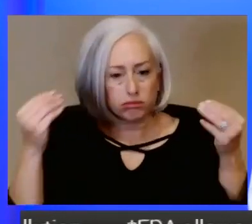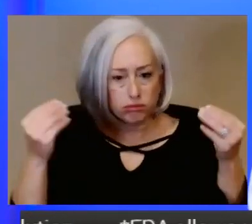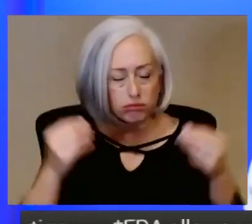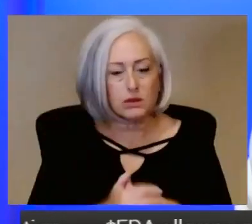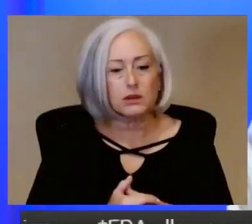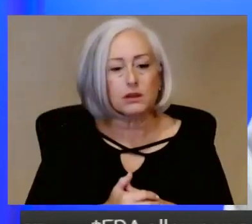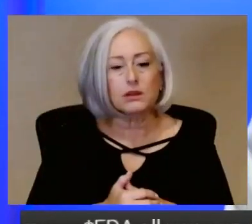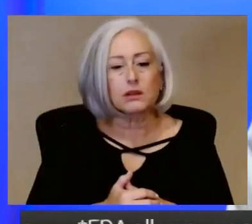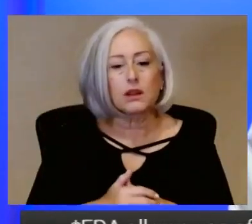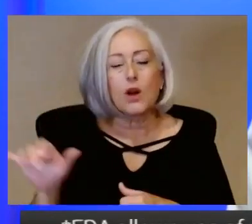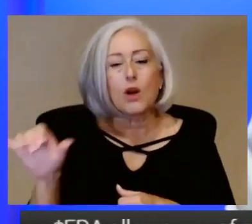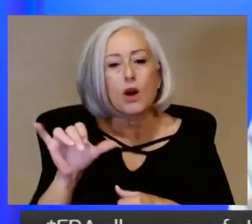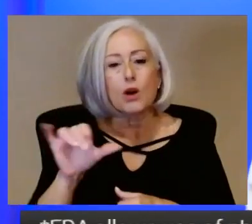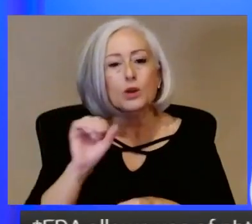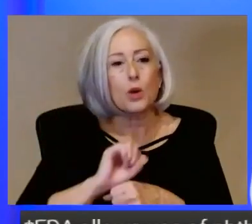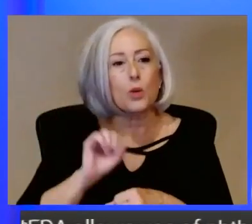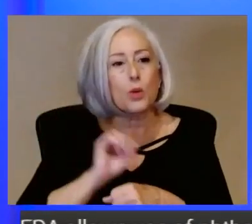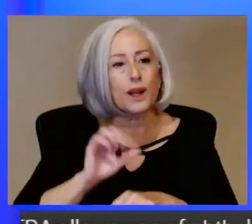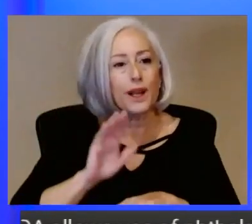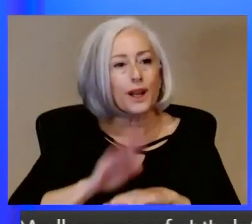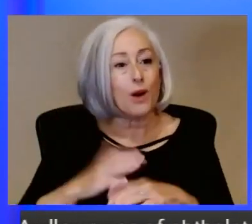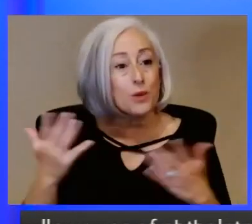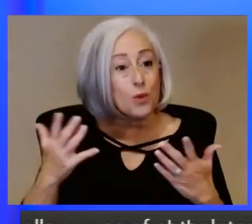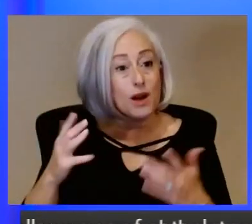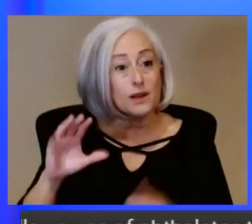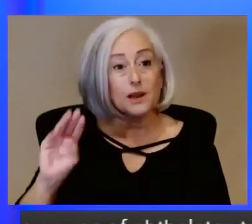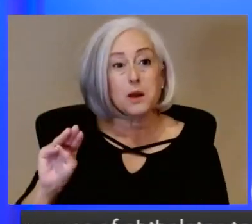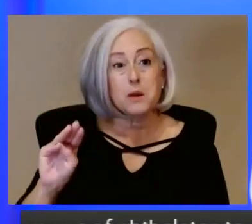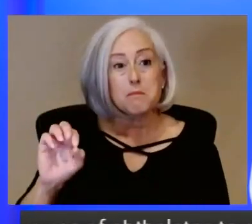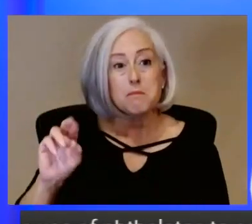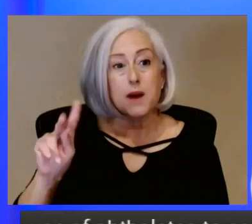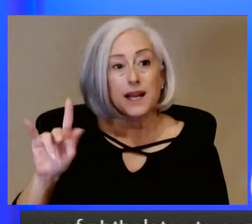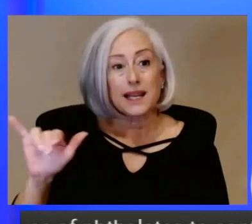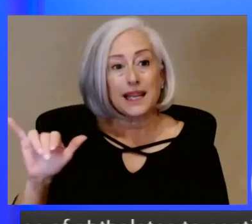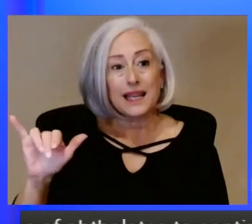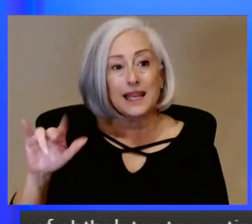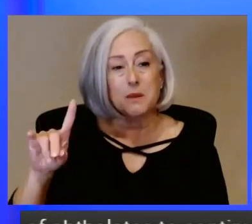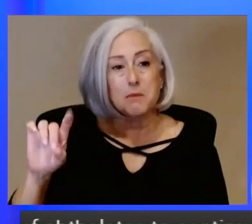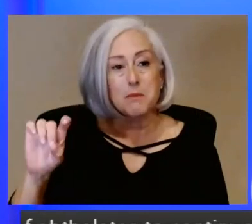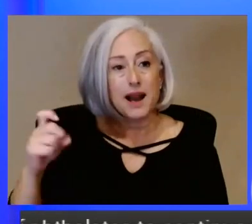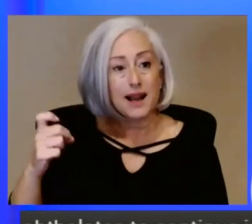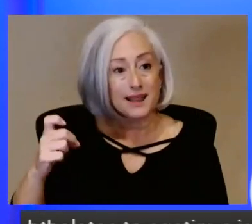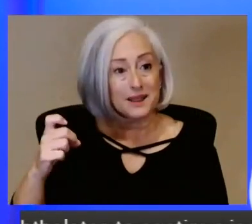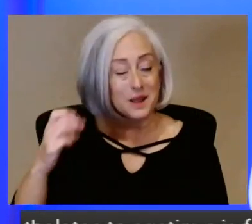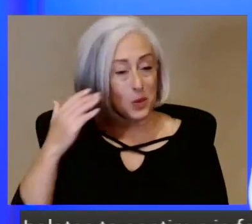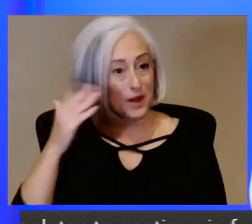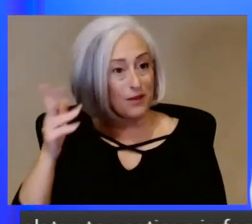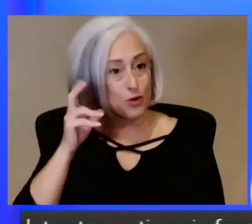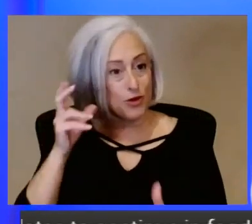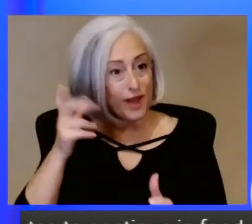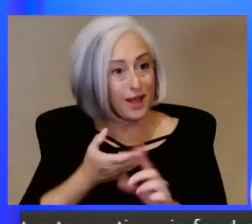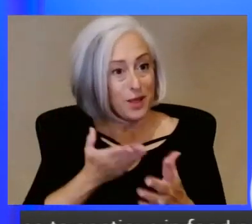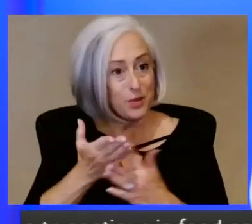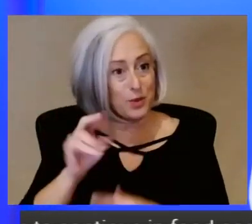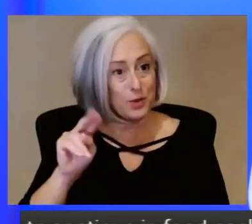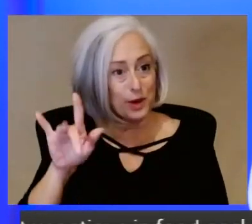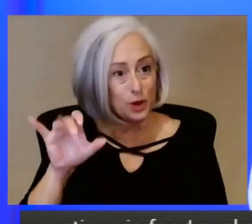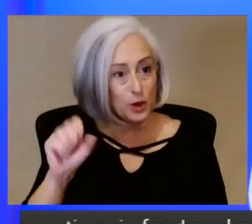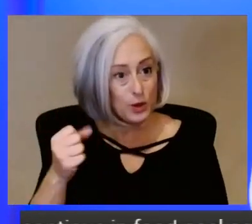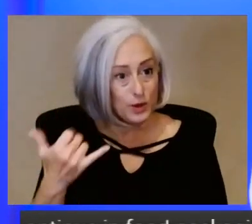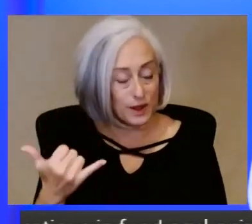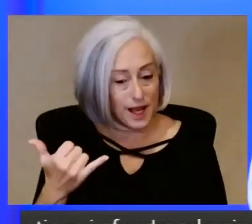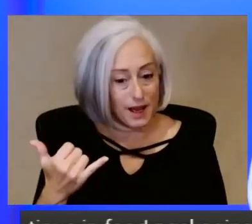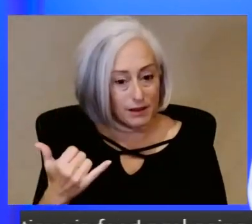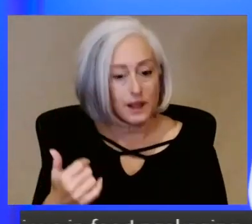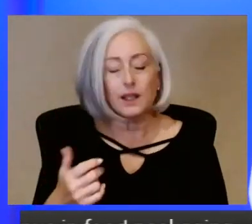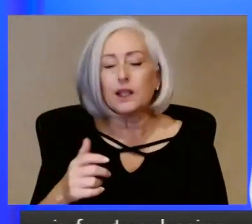is monkeypox, which we know is high in the news right now. So, you know, we continue to be vigilant. We have our infection prevention and